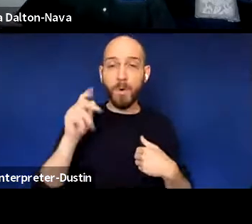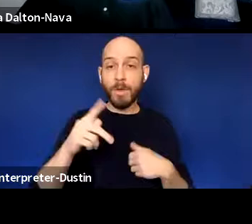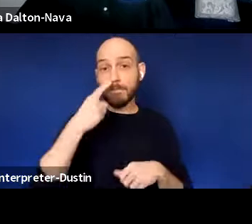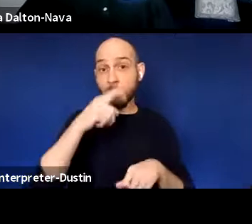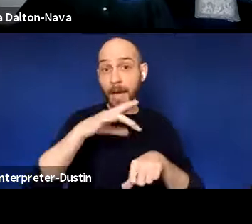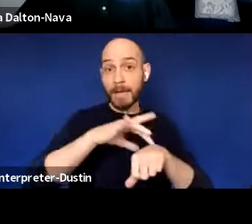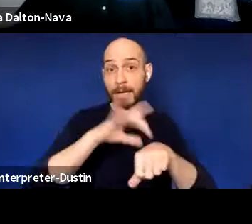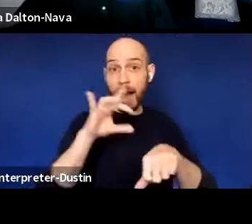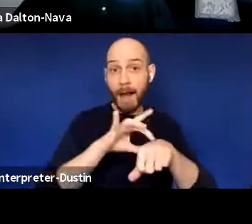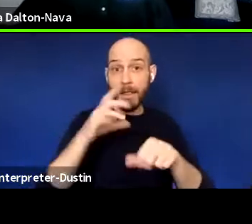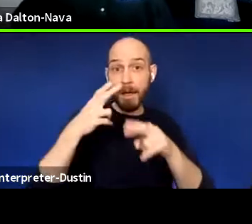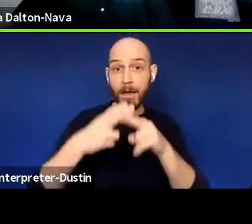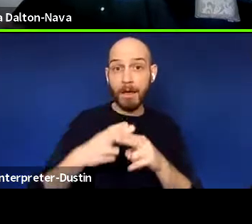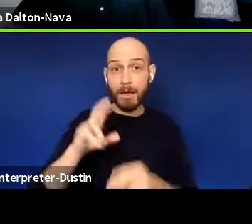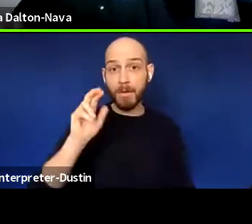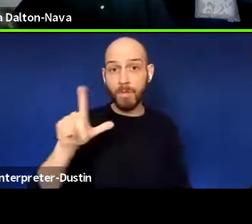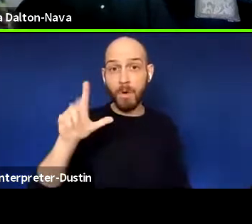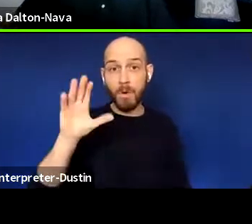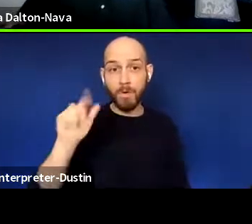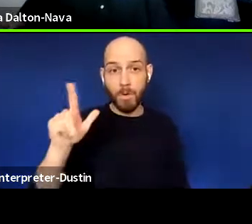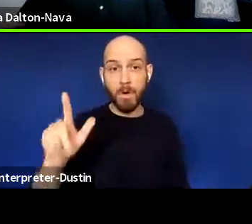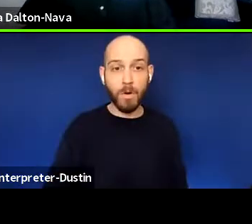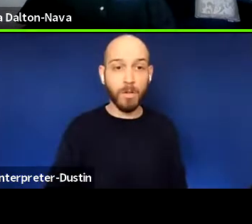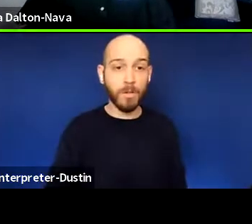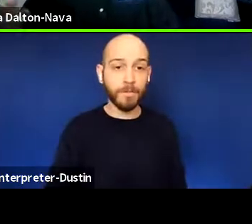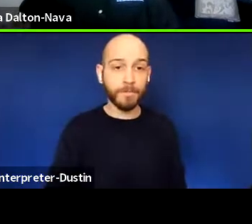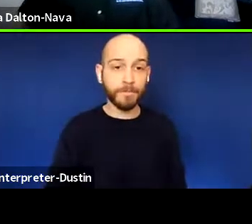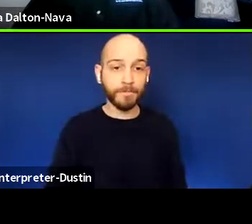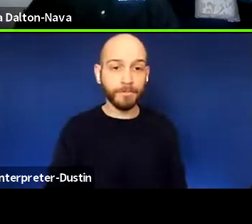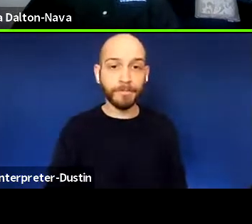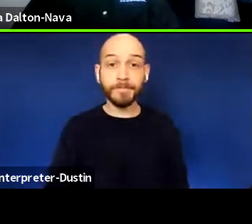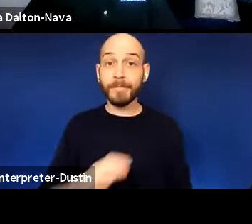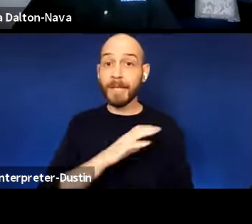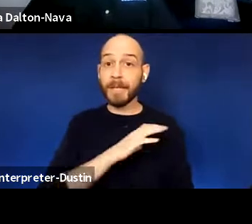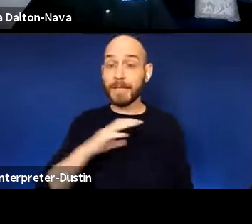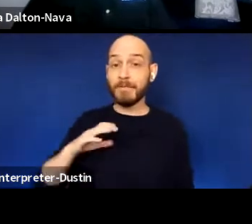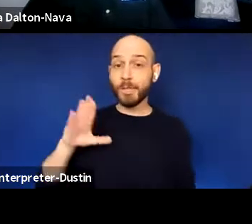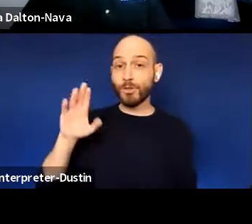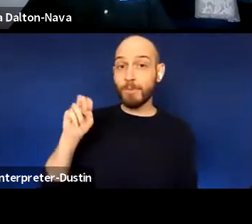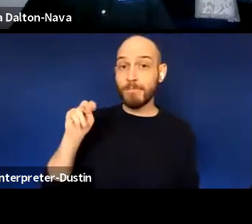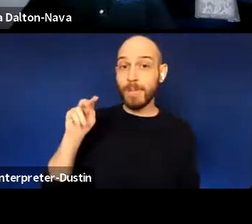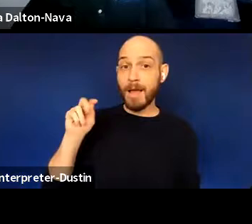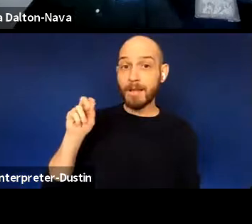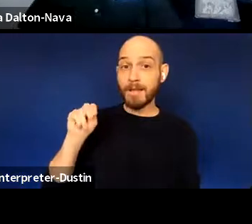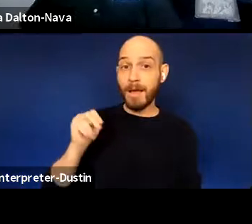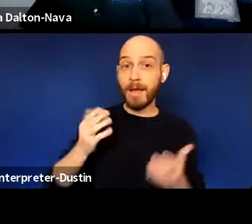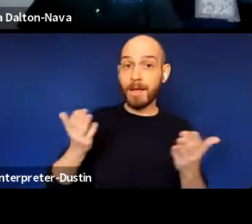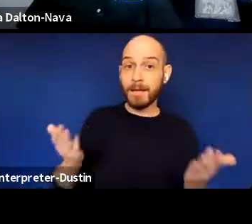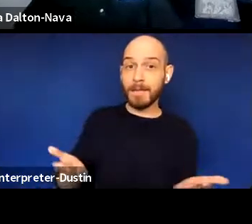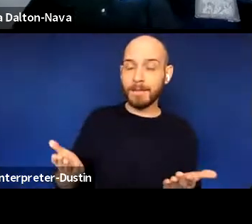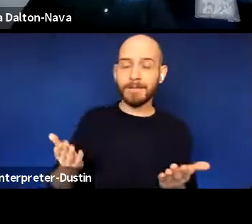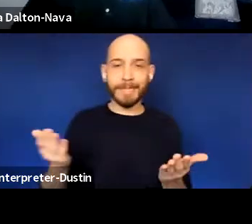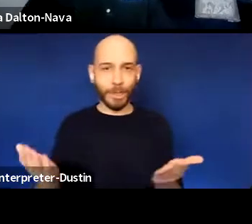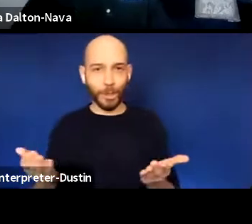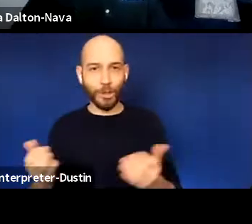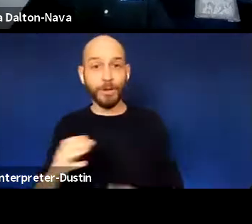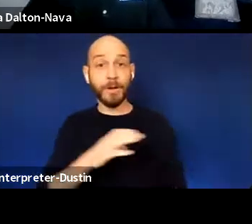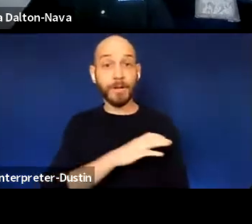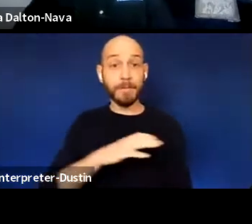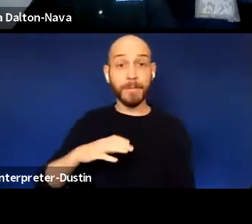please. Of course. Commissioner Benton, Present. Commissioner